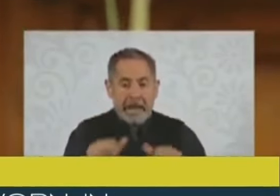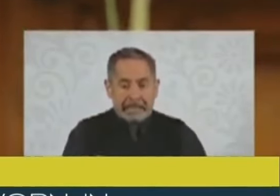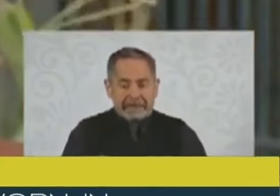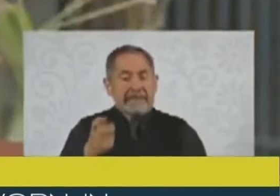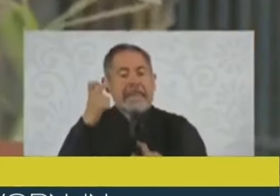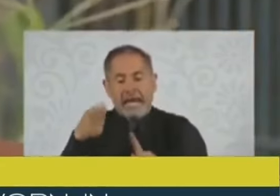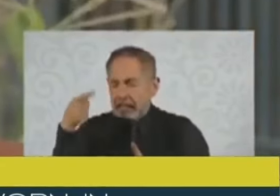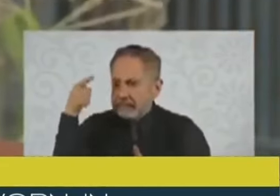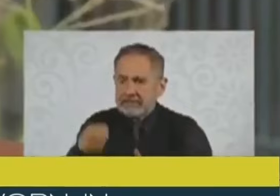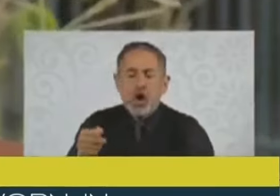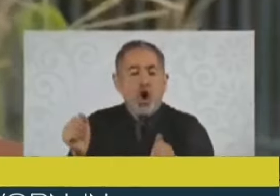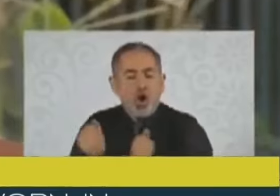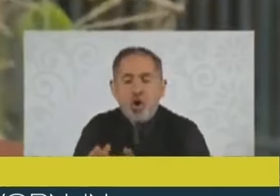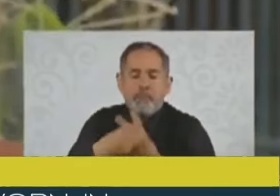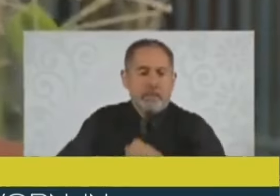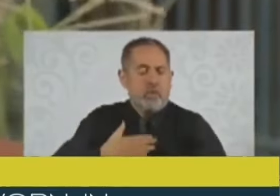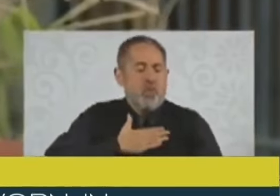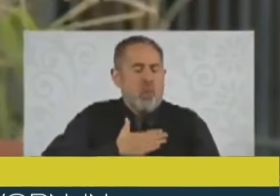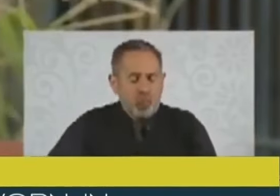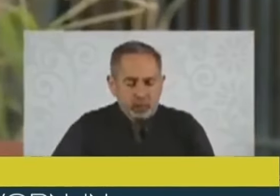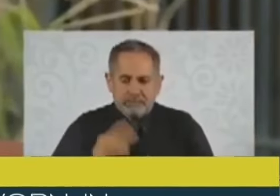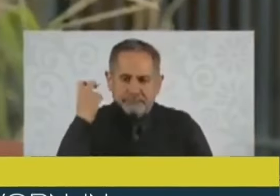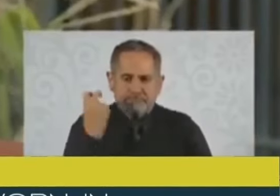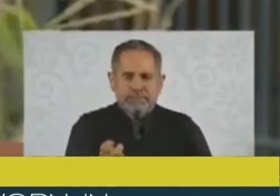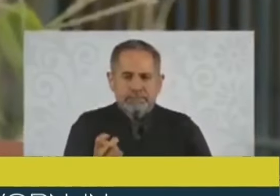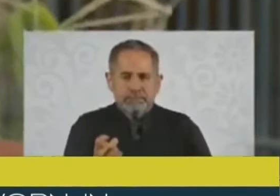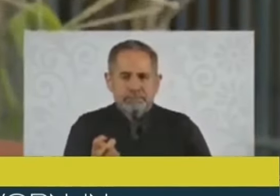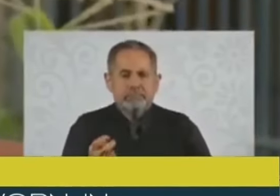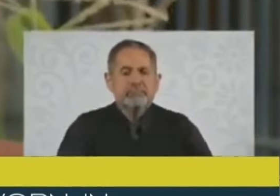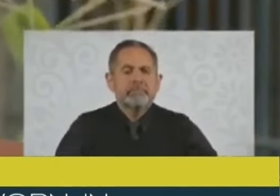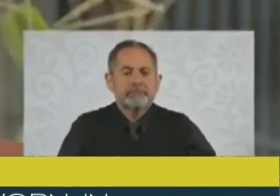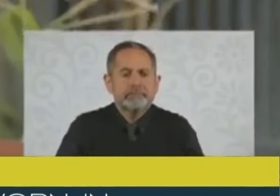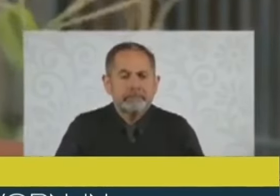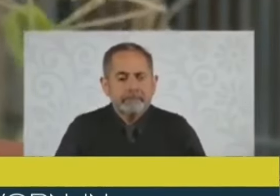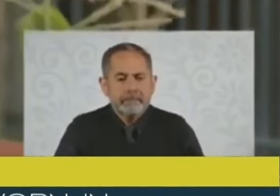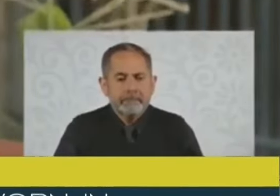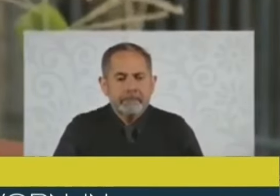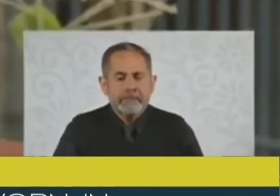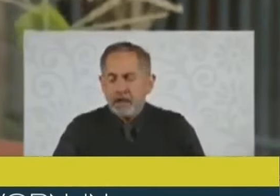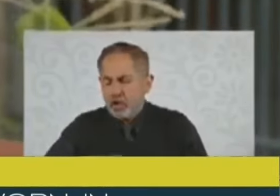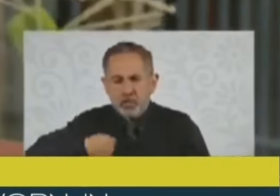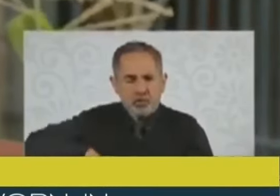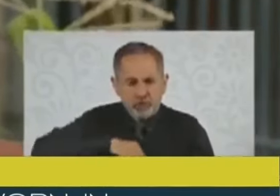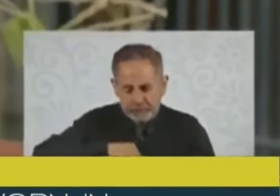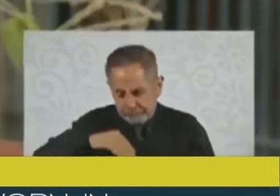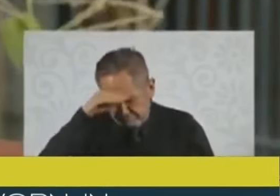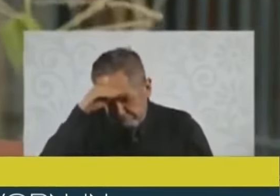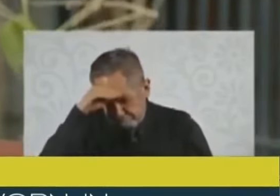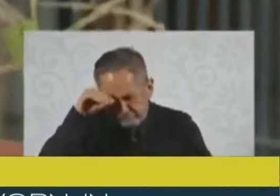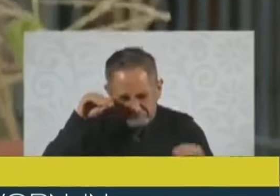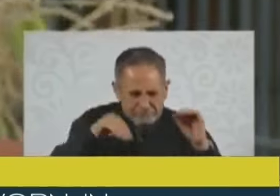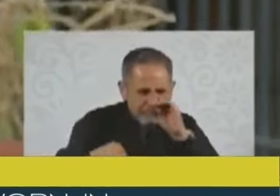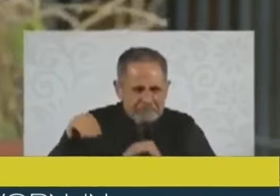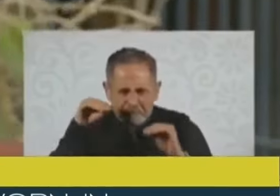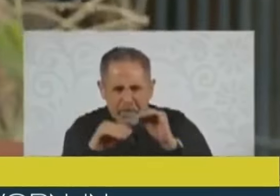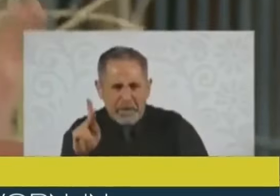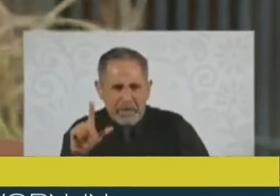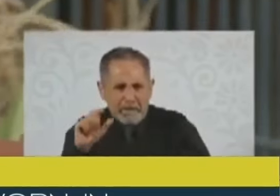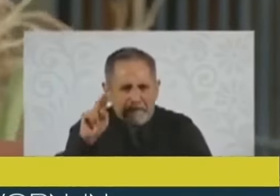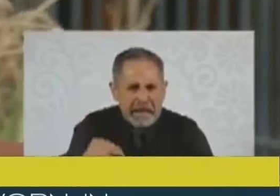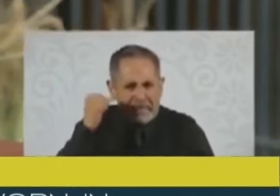Our conviction is still that security and peace are a product of justice. We are consolidating the